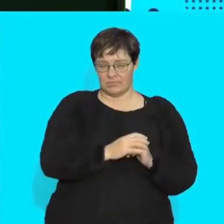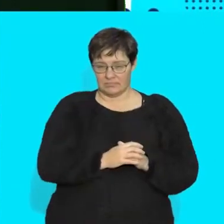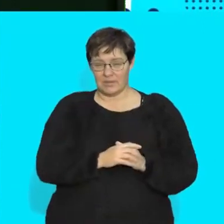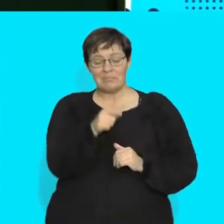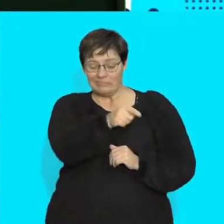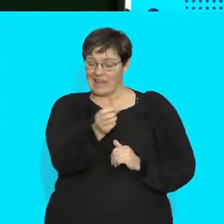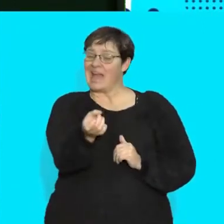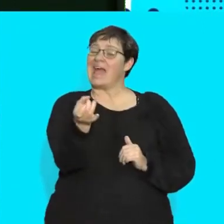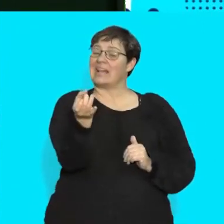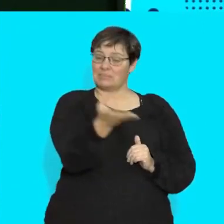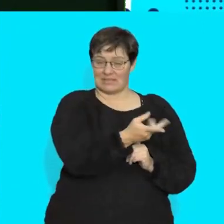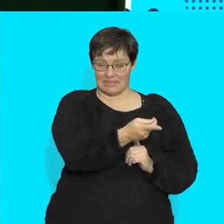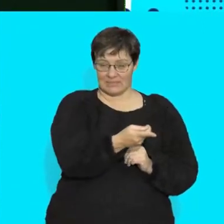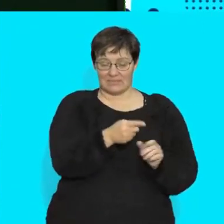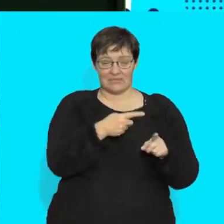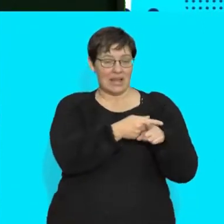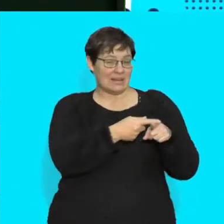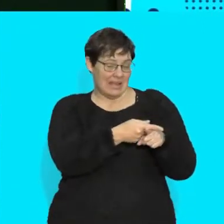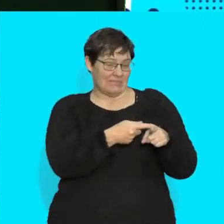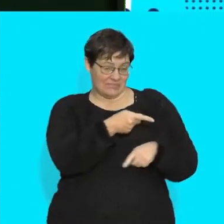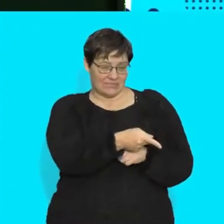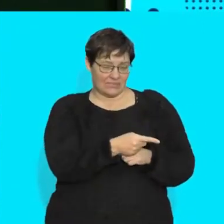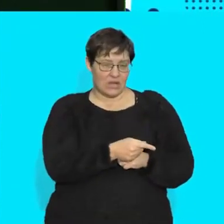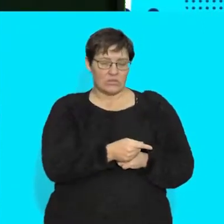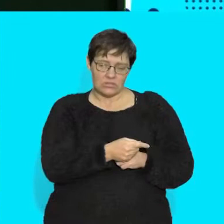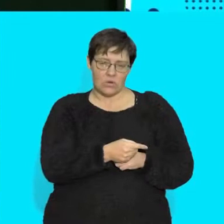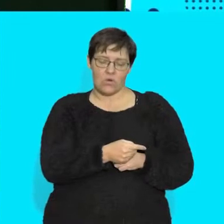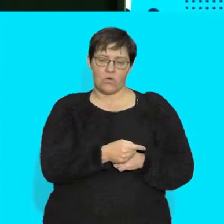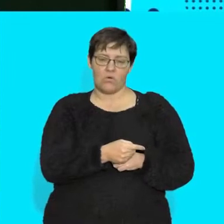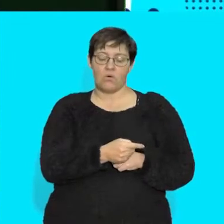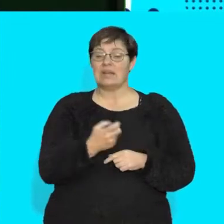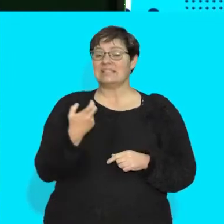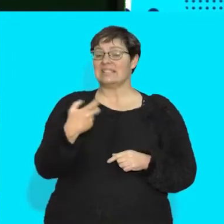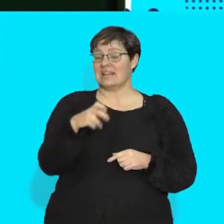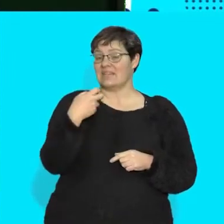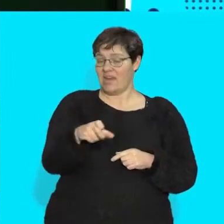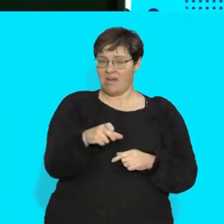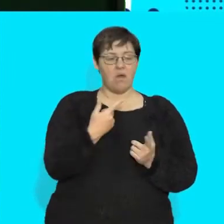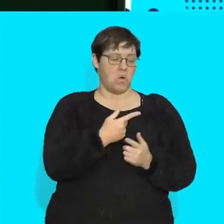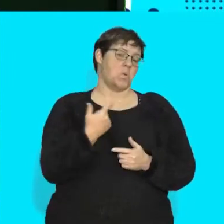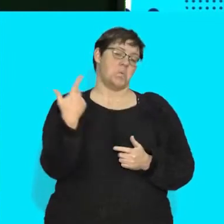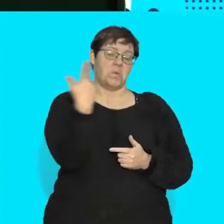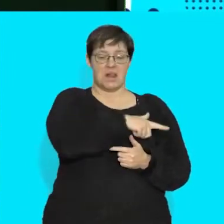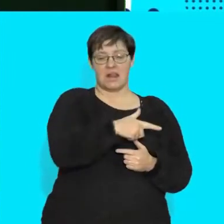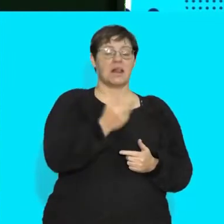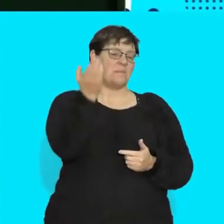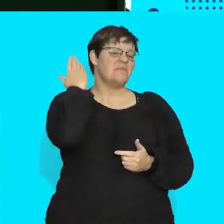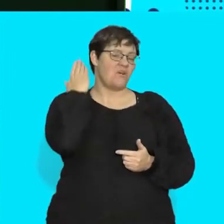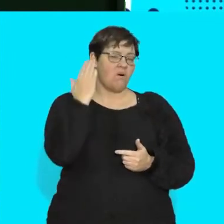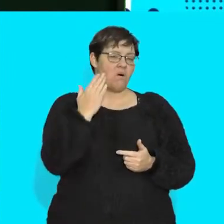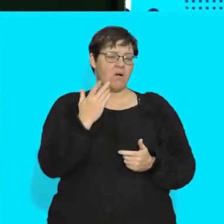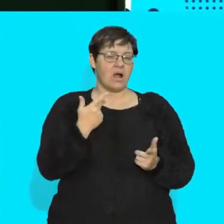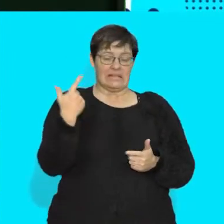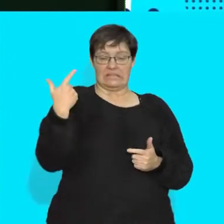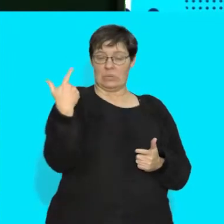expensive cutlery. So the silver cutlery was the thing in the old days. You would bring out the good